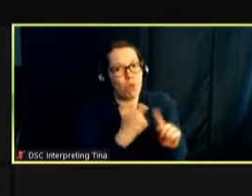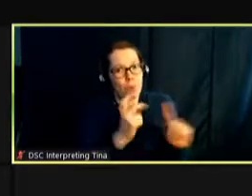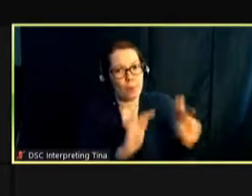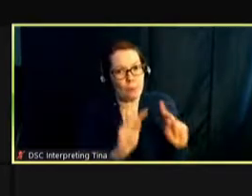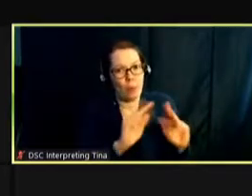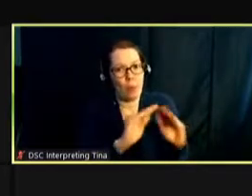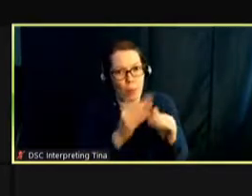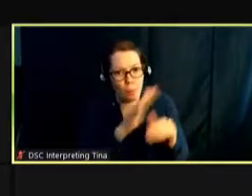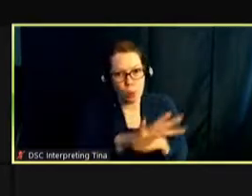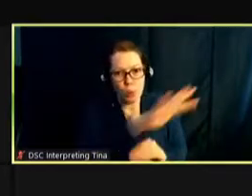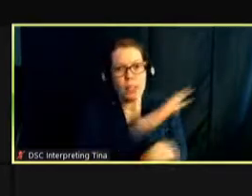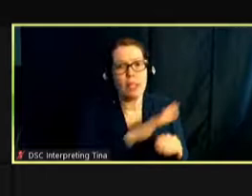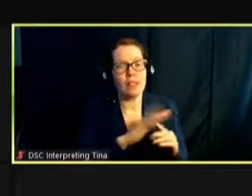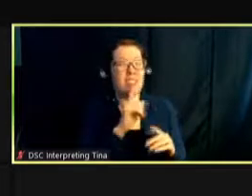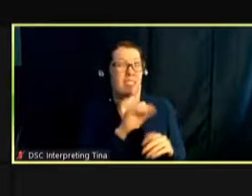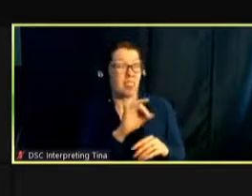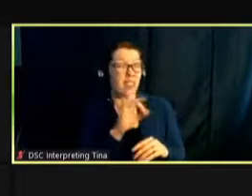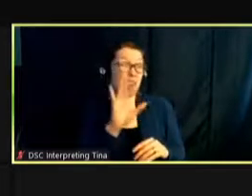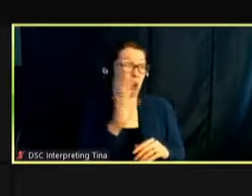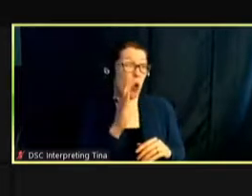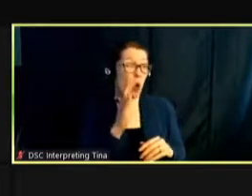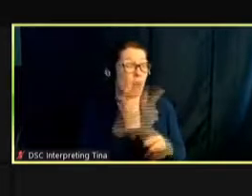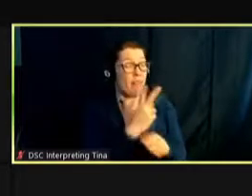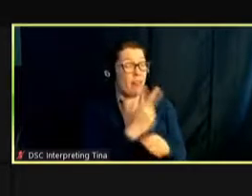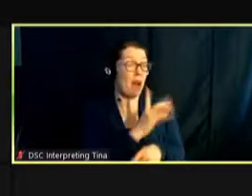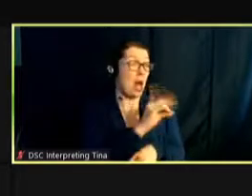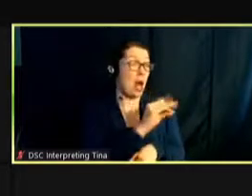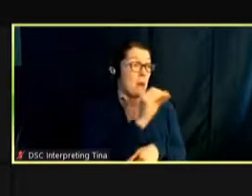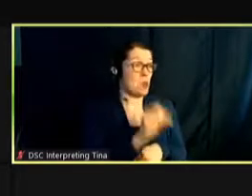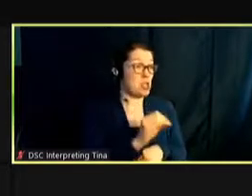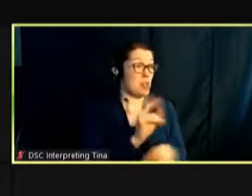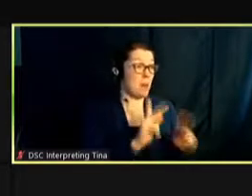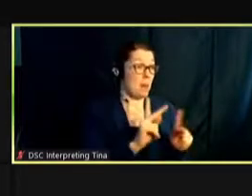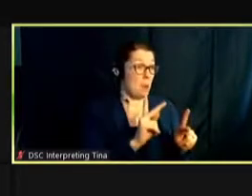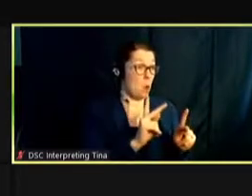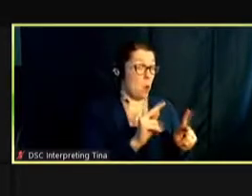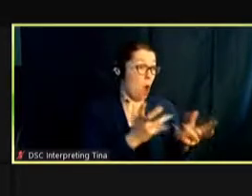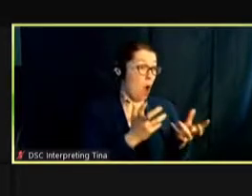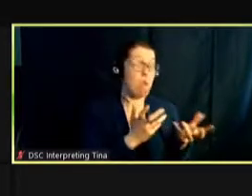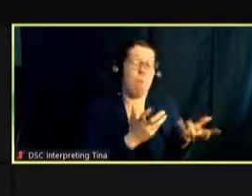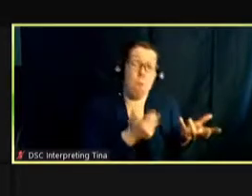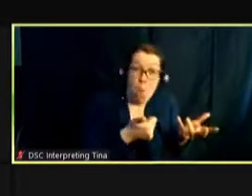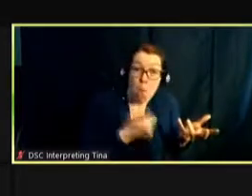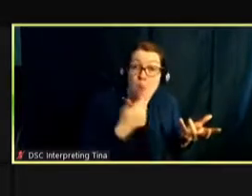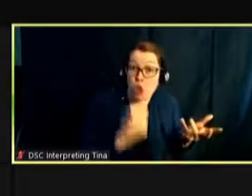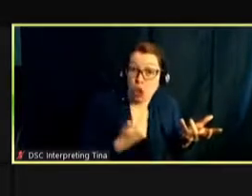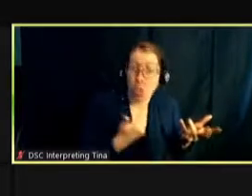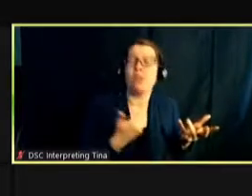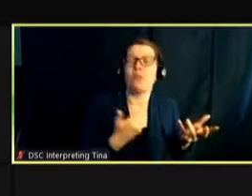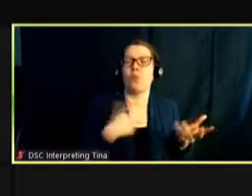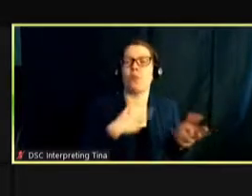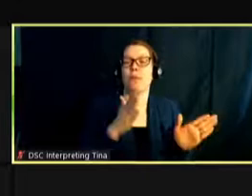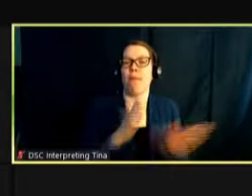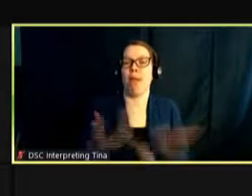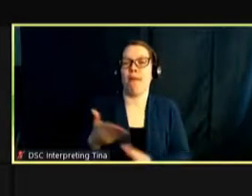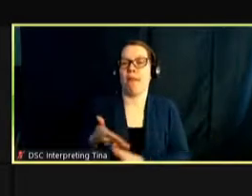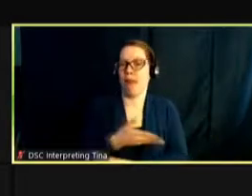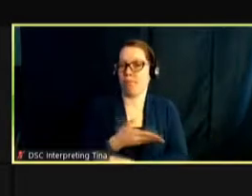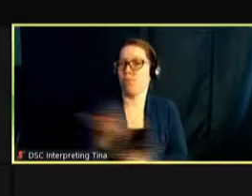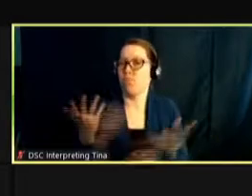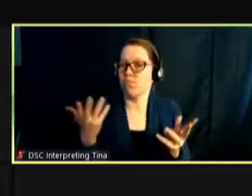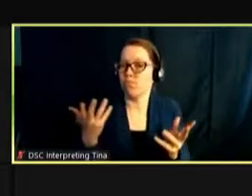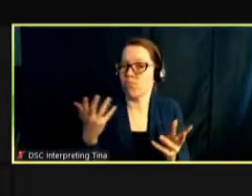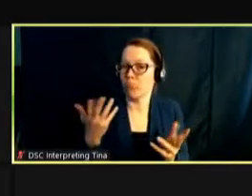to know right now, hey, you know, 80% of our population wants it. Great. And that allows us to plan. I think there's a couple